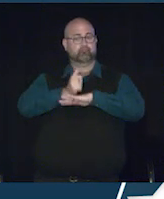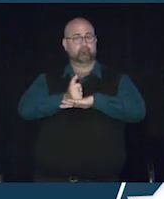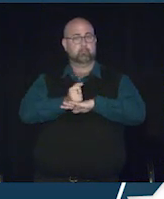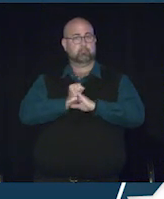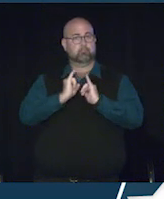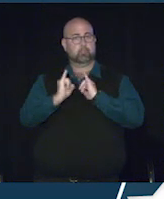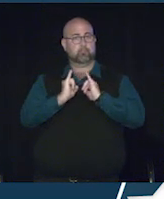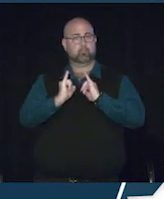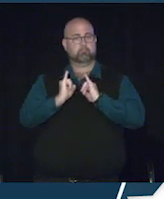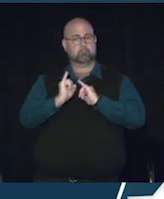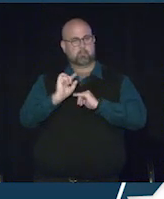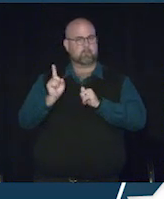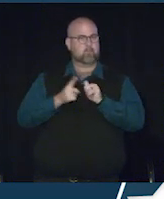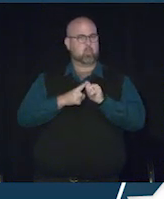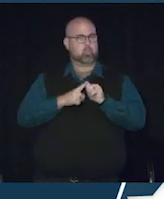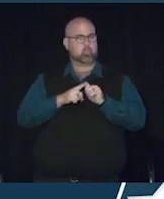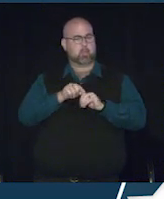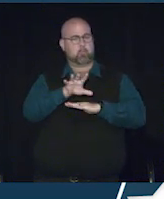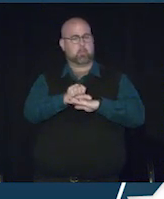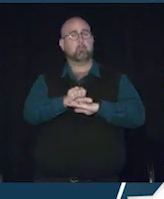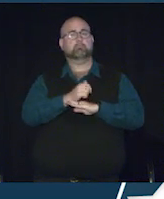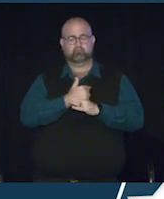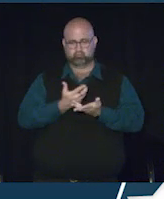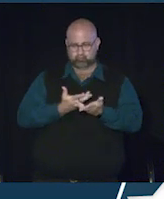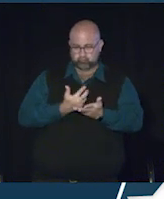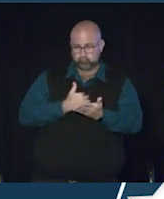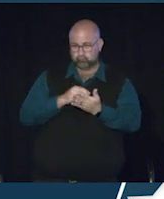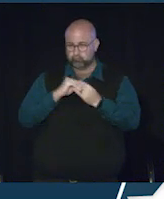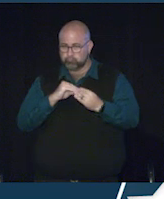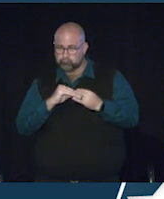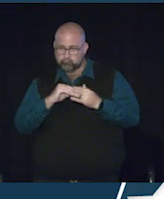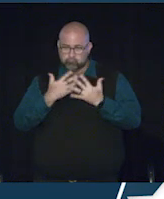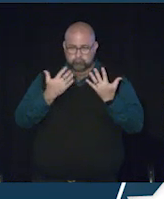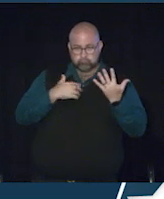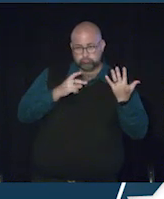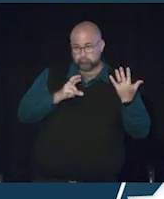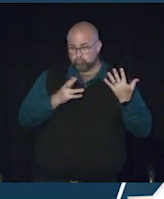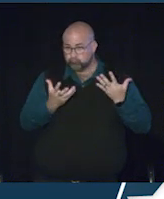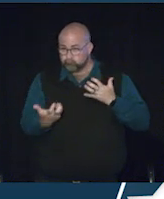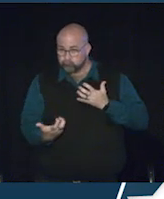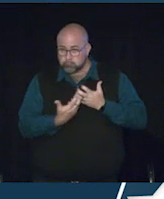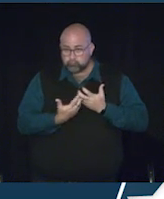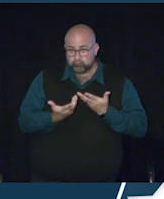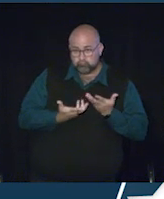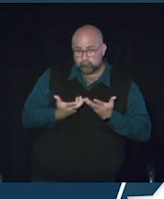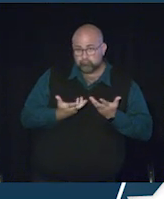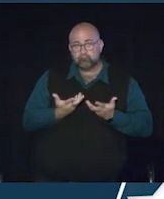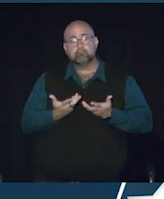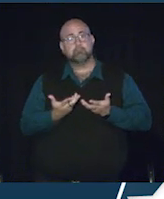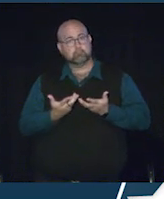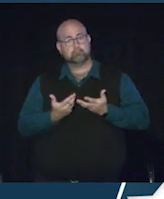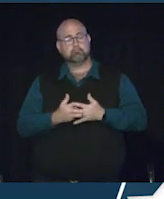appointment for them to come in and learn more about the VR program and decide if it's the right fit for them.